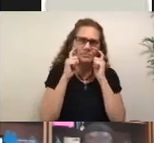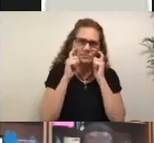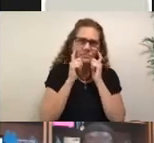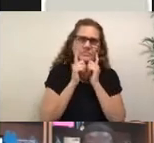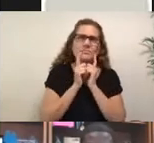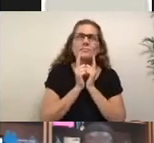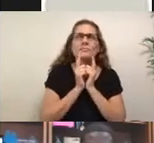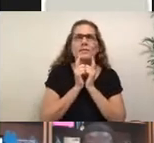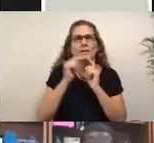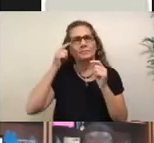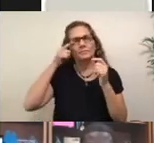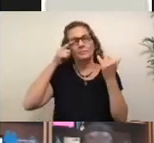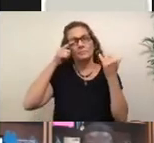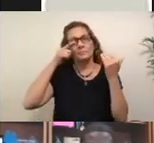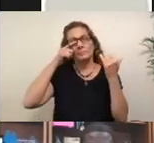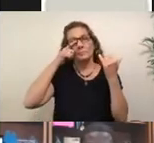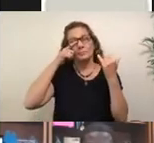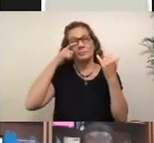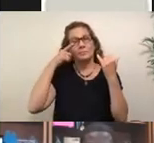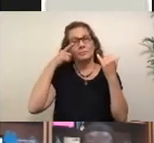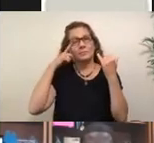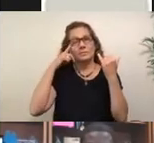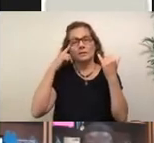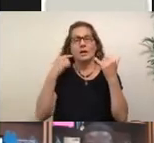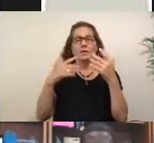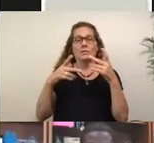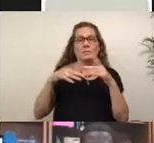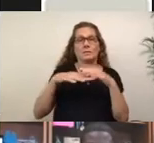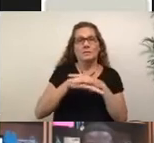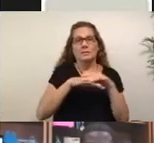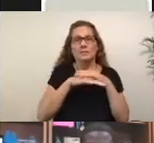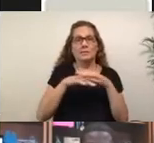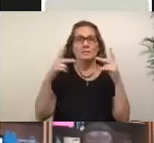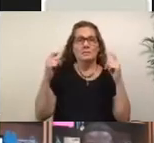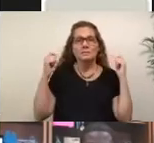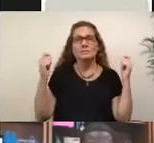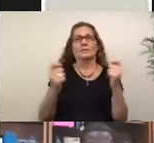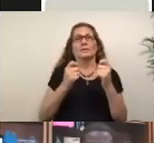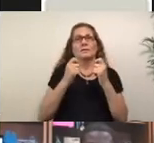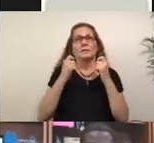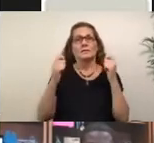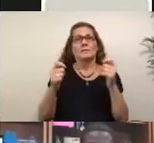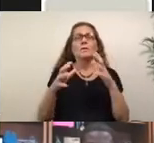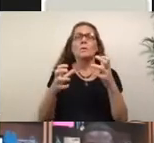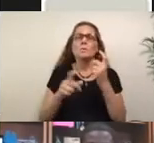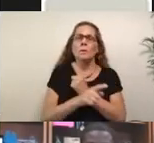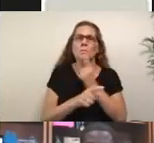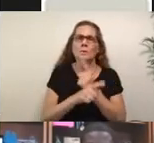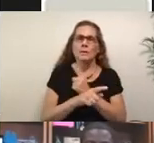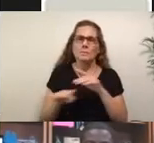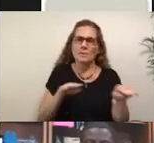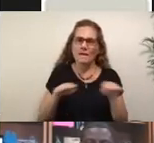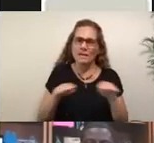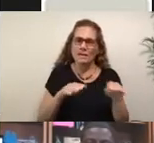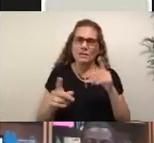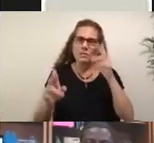to celebrate safely, and let's behave responsibly to send a message to the world that Milwaukee is a great city with a lot